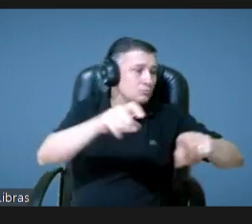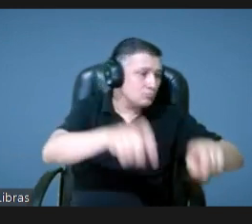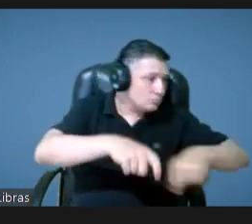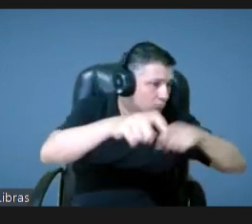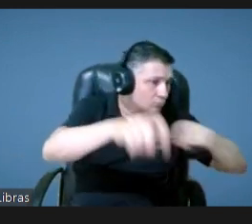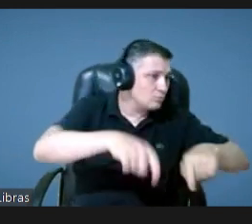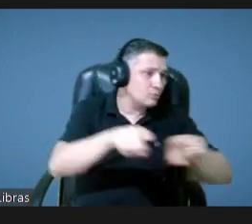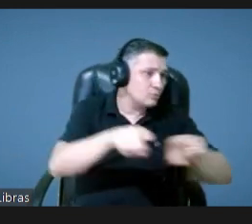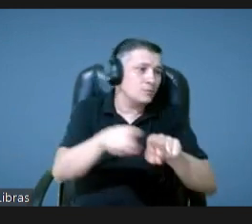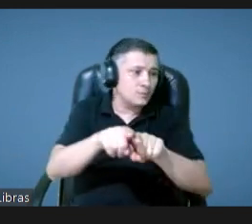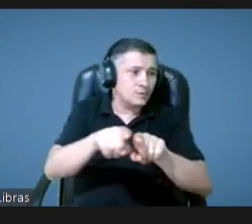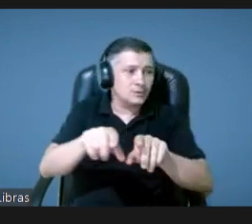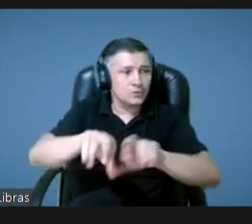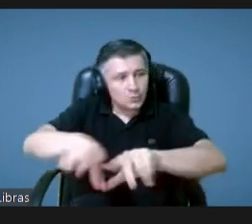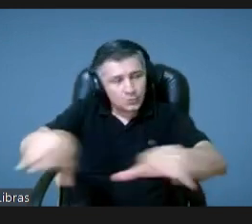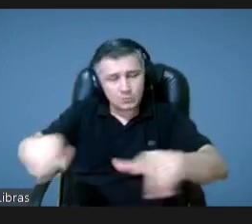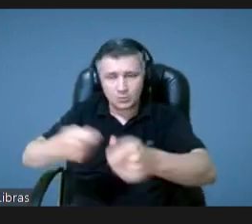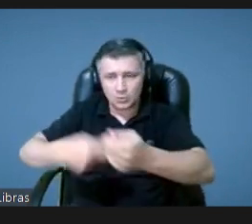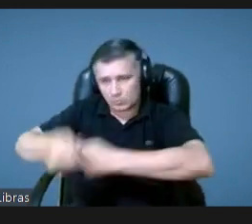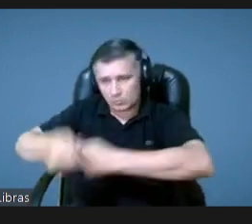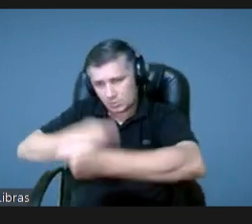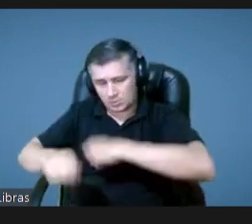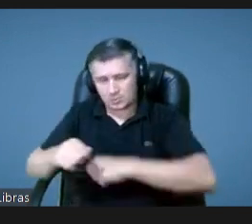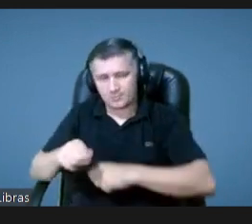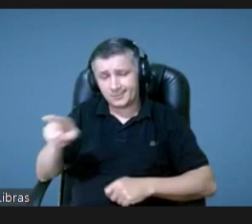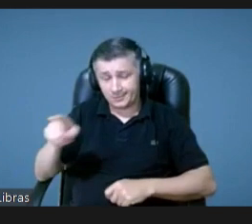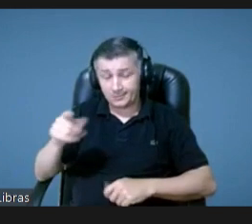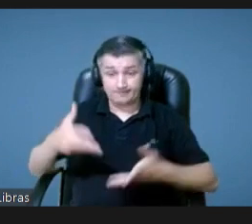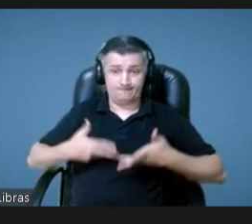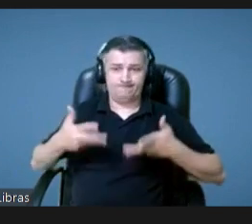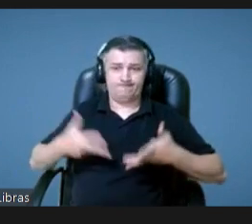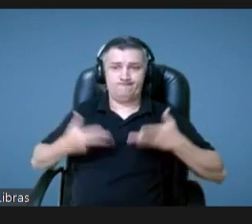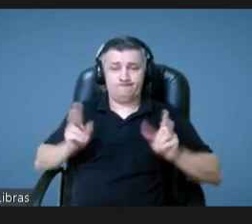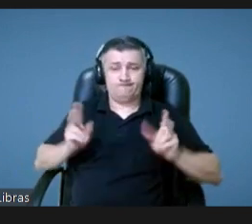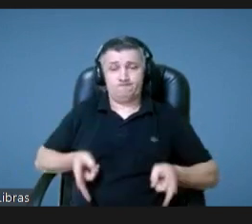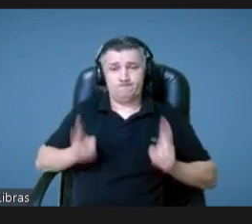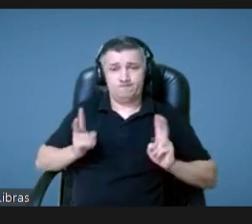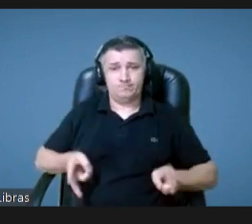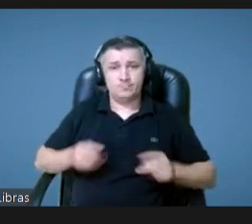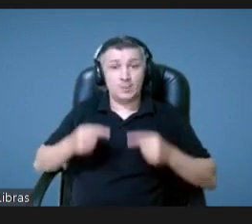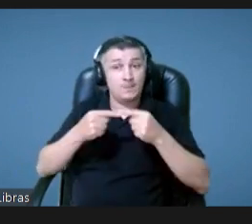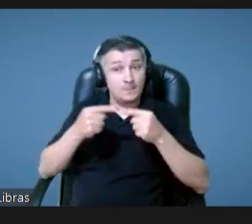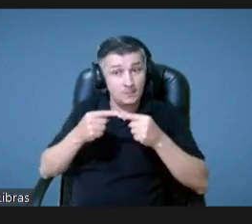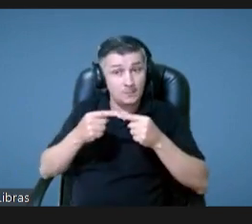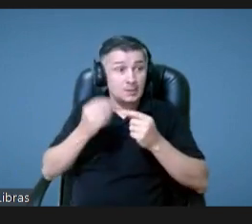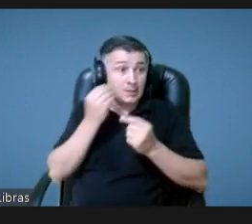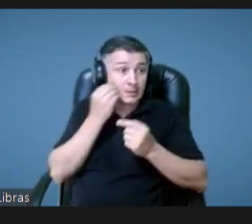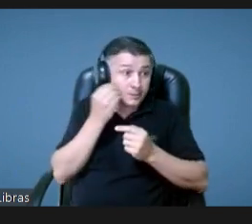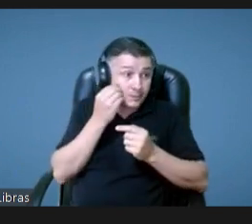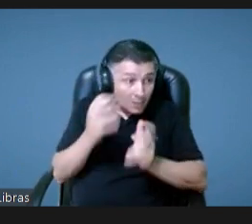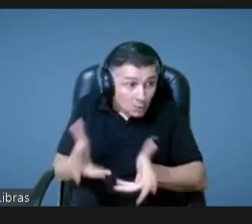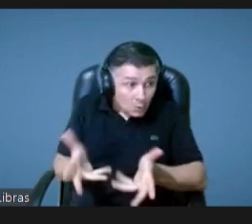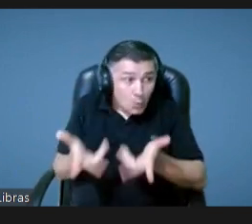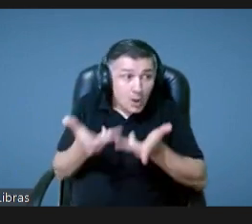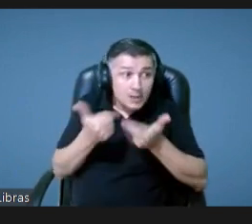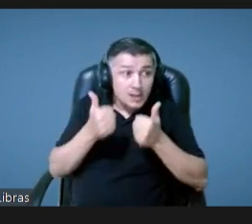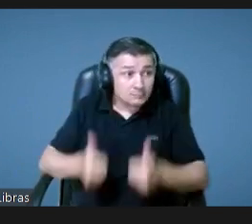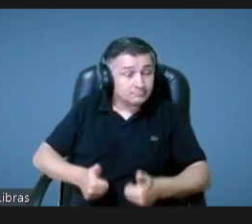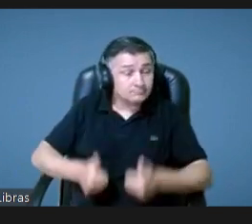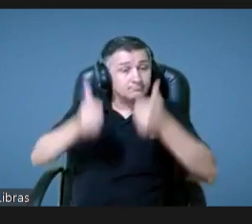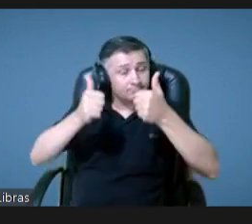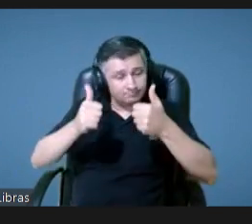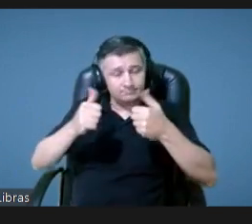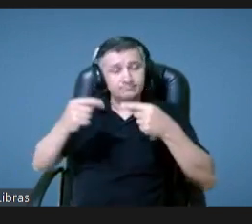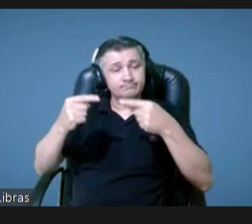gastronomy in its international operations. And this greatly encourages us